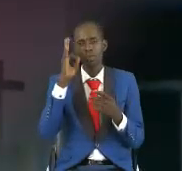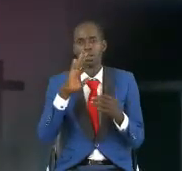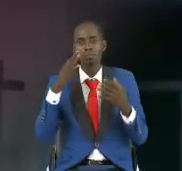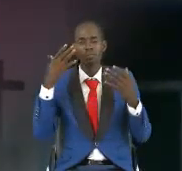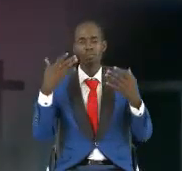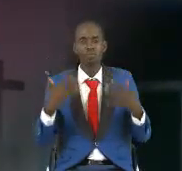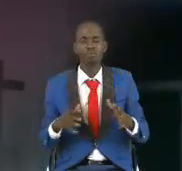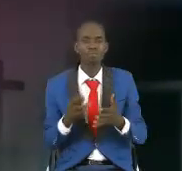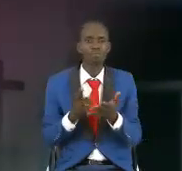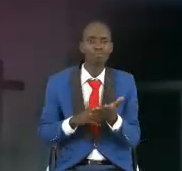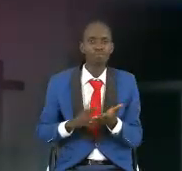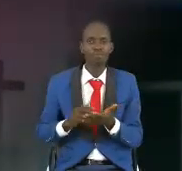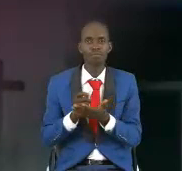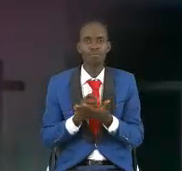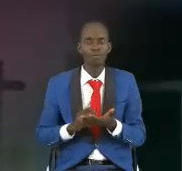finished on